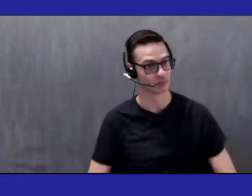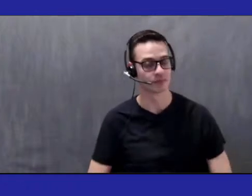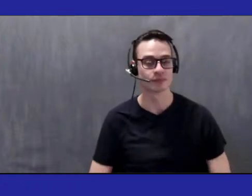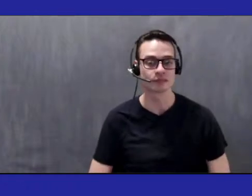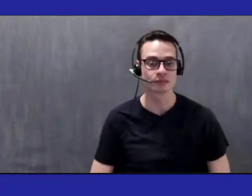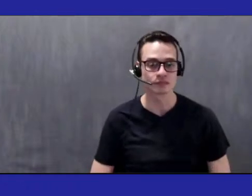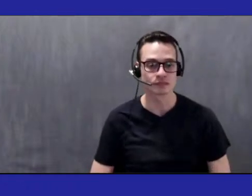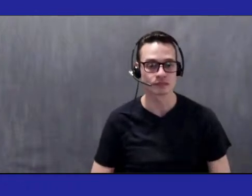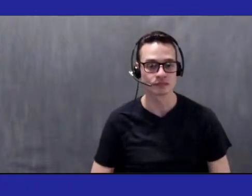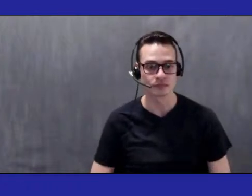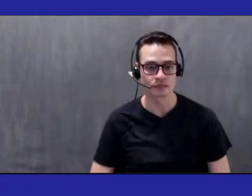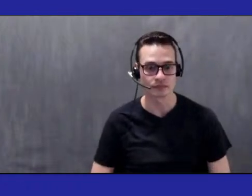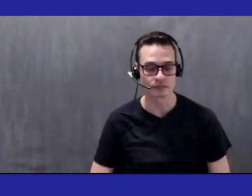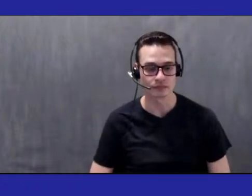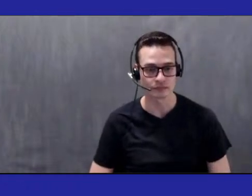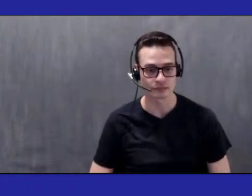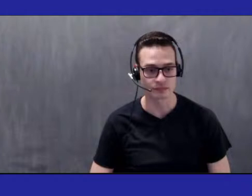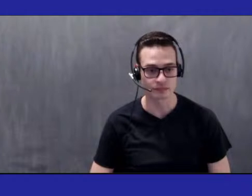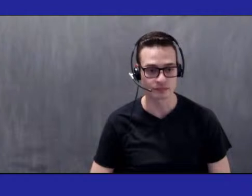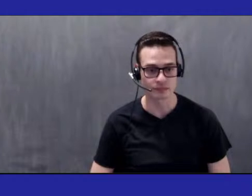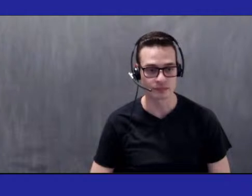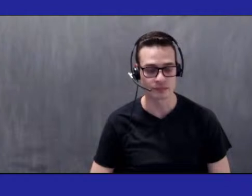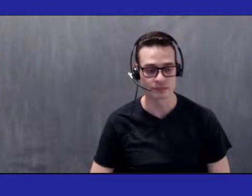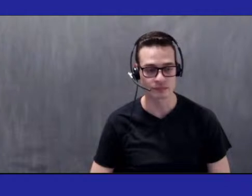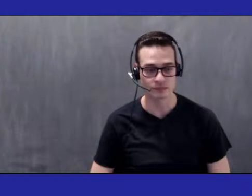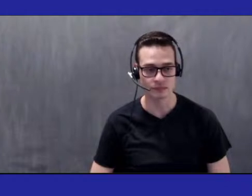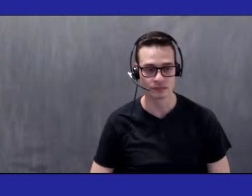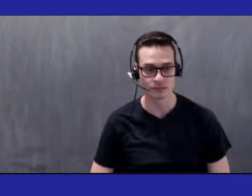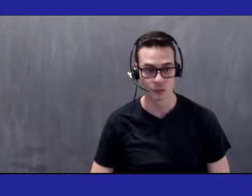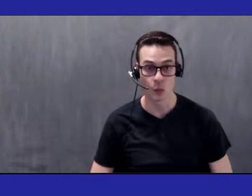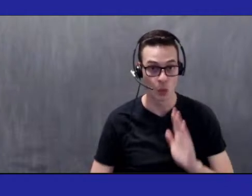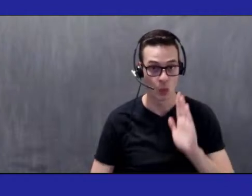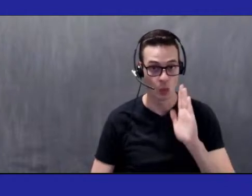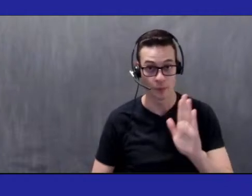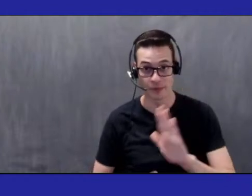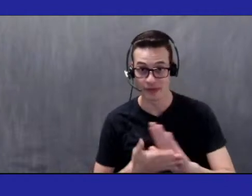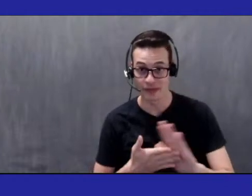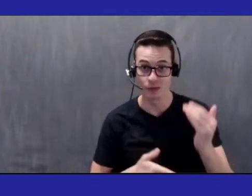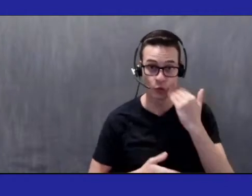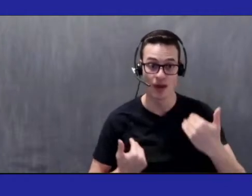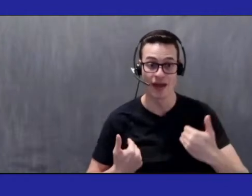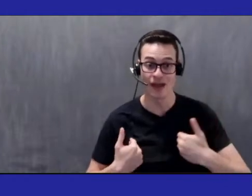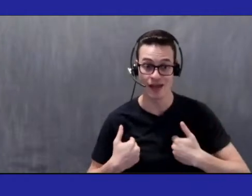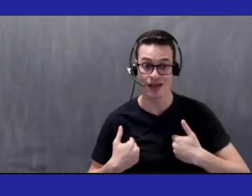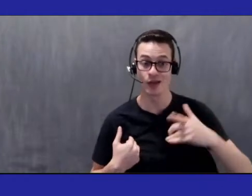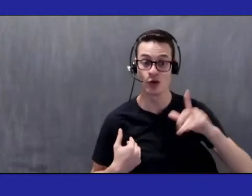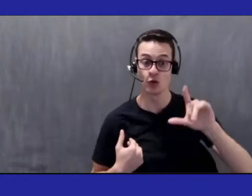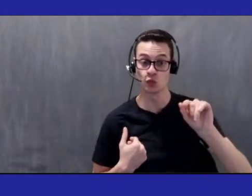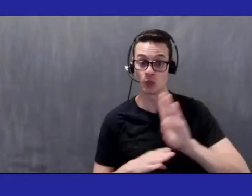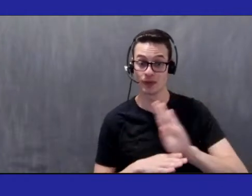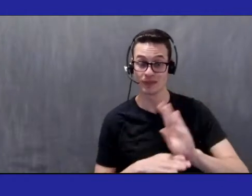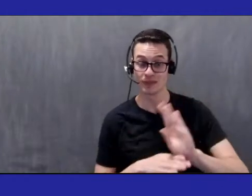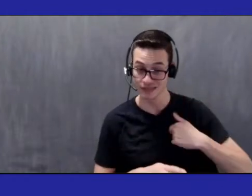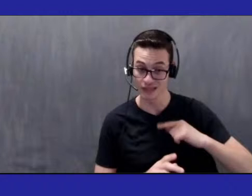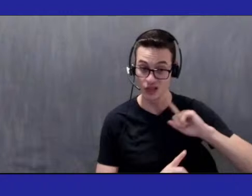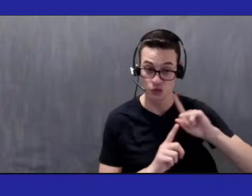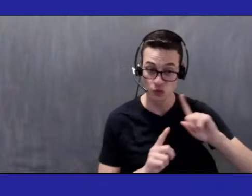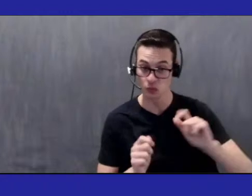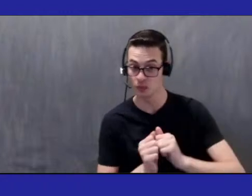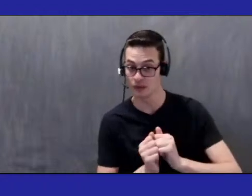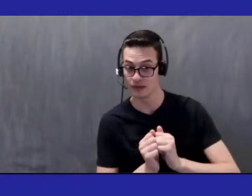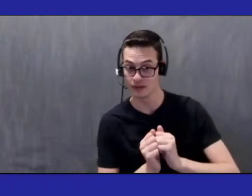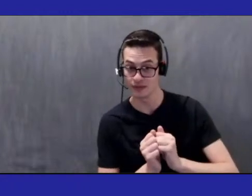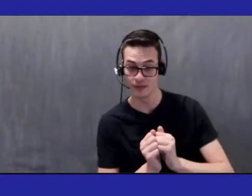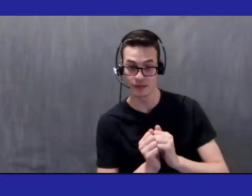because it's a win in a way, right? Because it would be nice to know, okay, I had 20 businesses that I spoke with, or 20